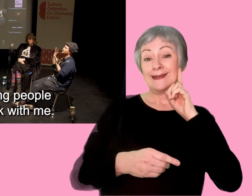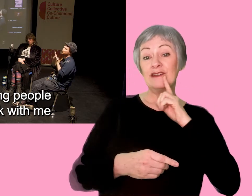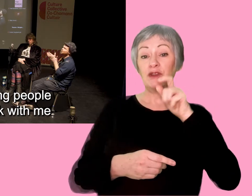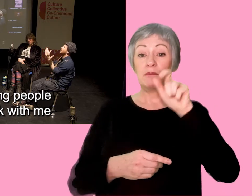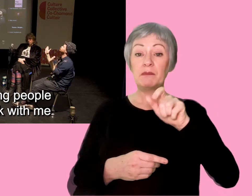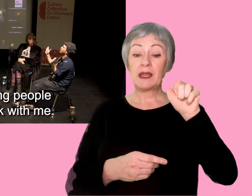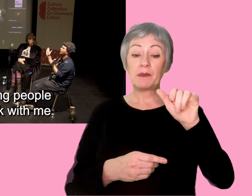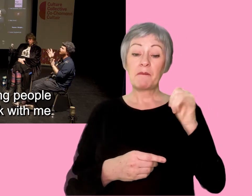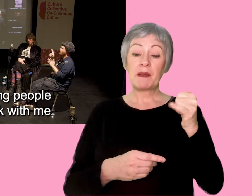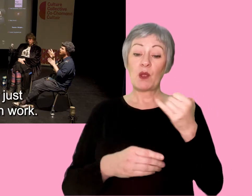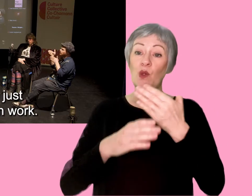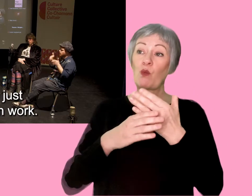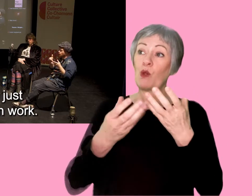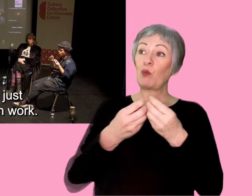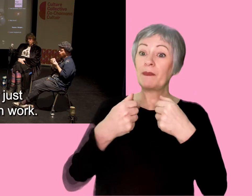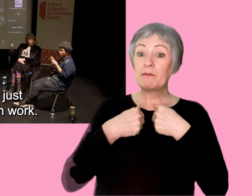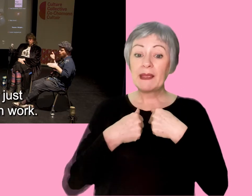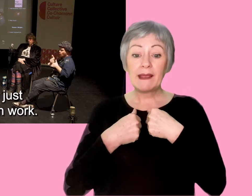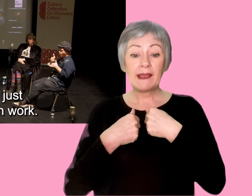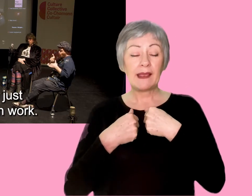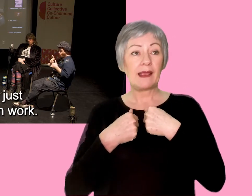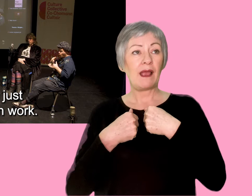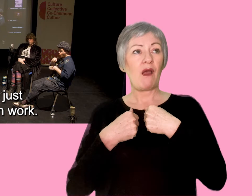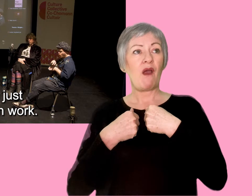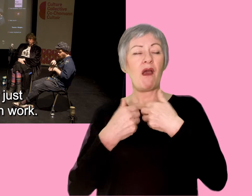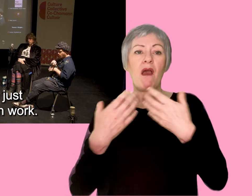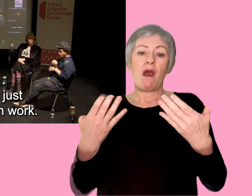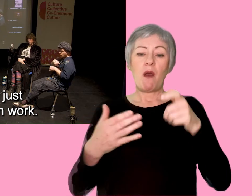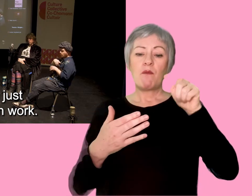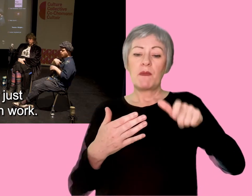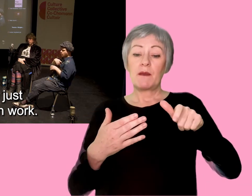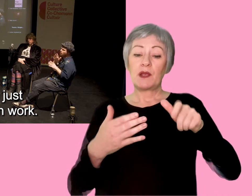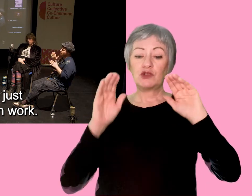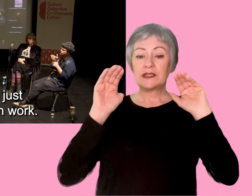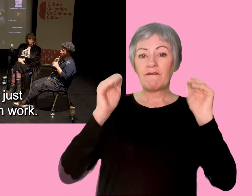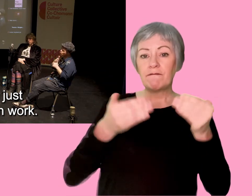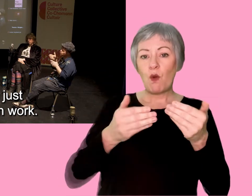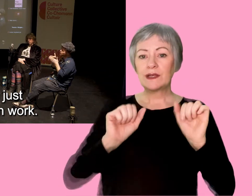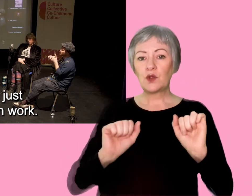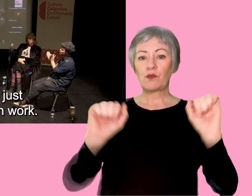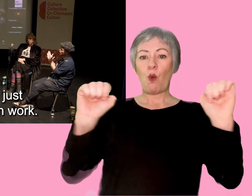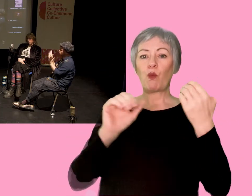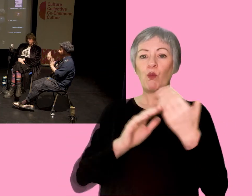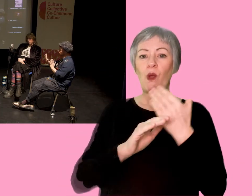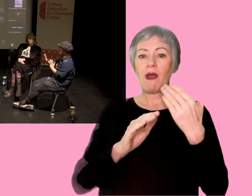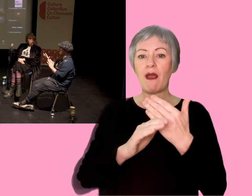people who might want to work with me or people that are just focusing on their own